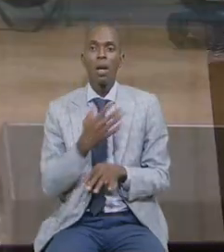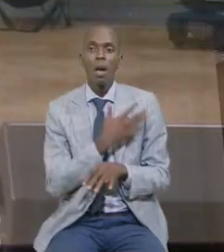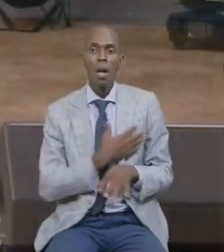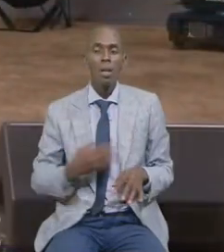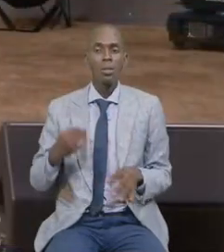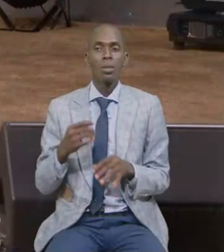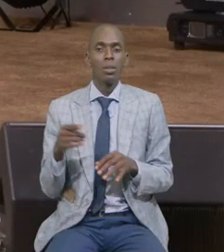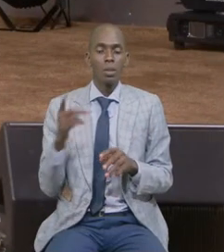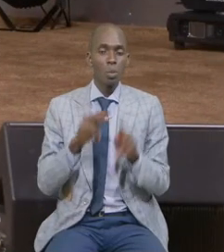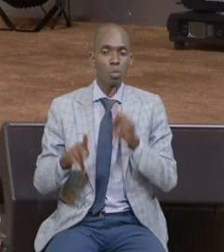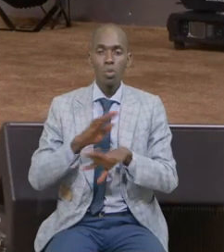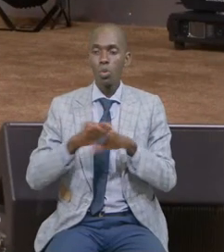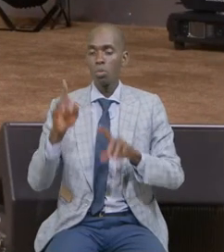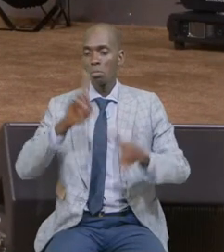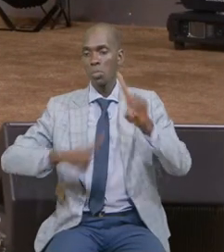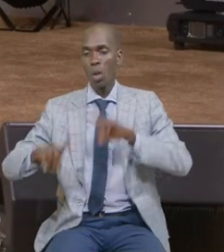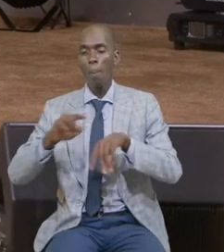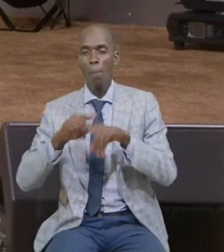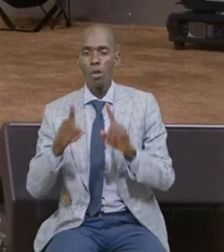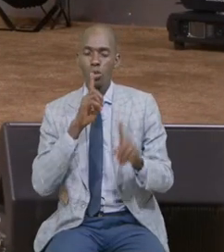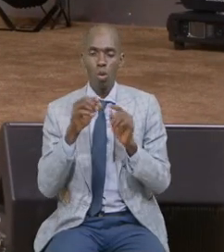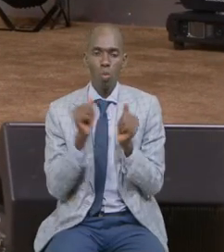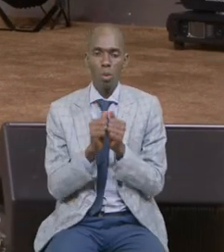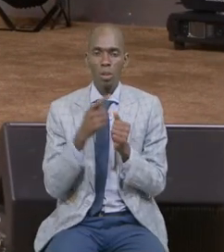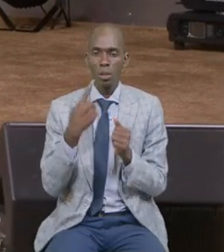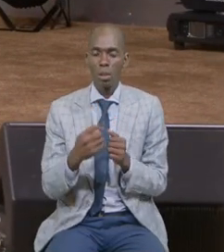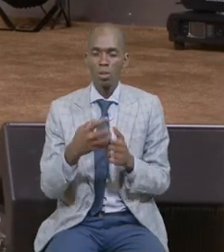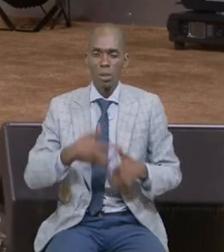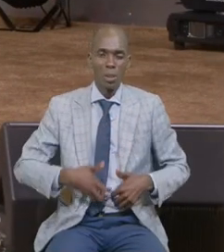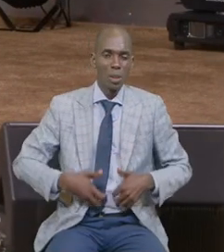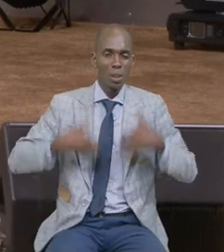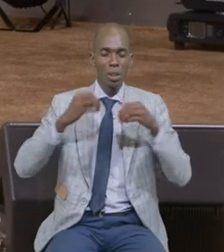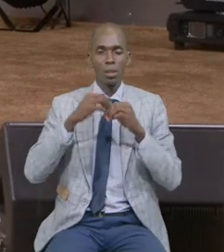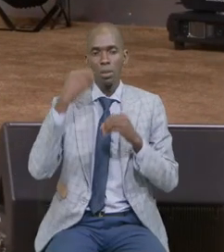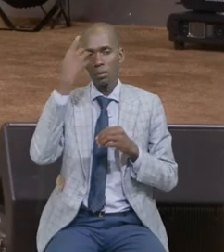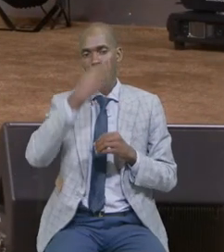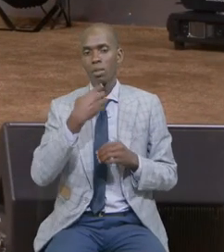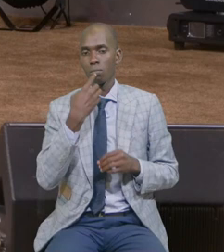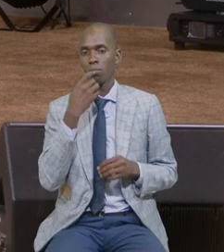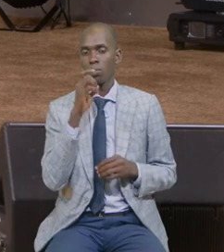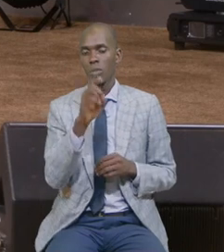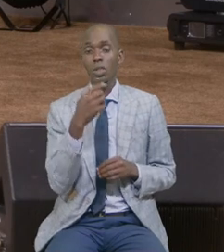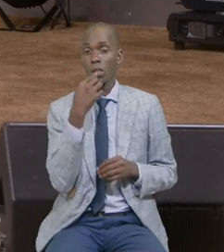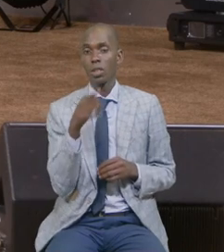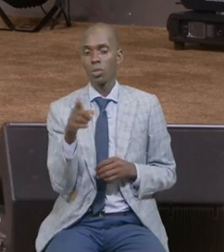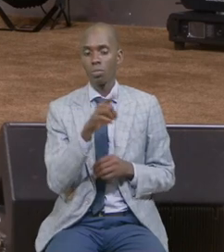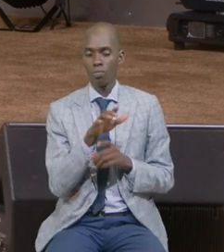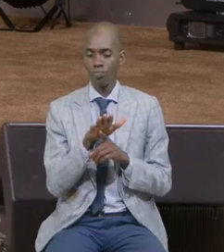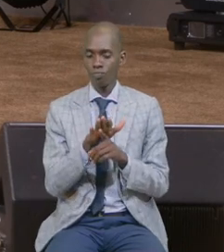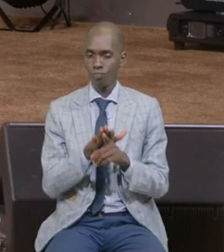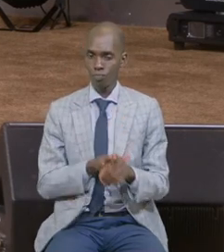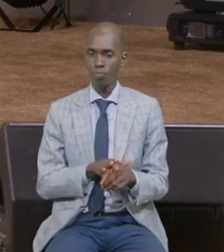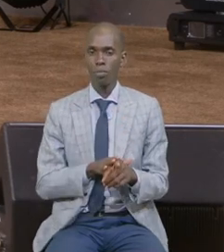the fury in the face. And they are saying, slow down. They're saying, cool